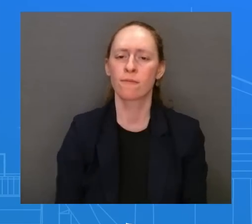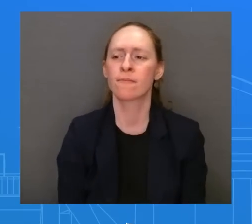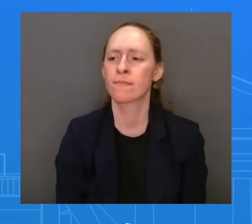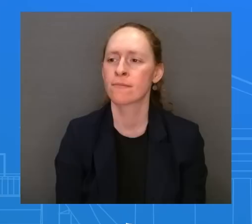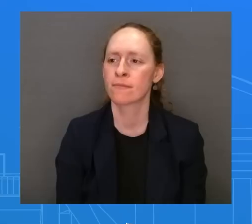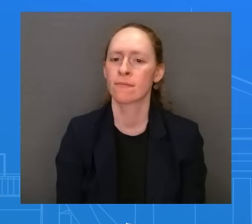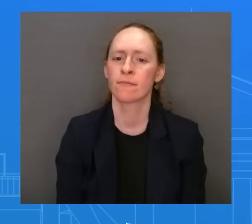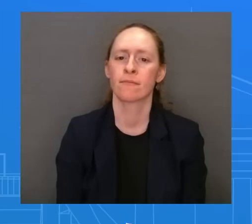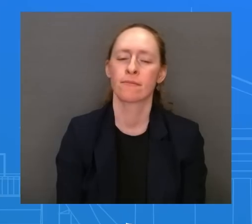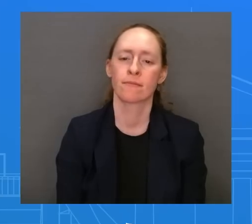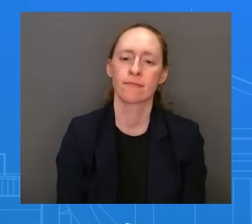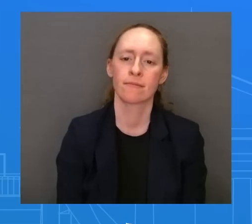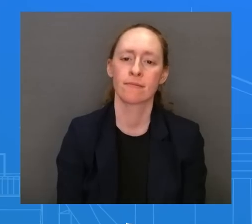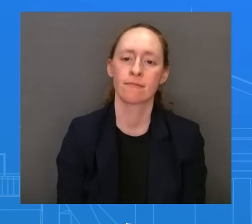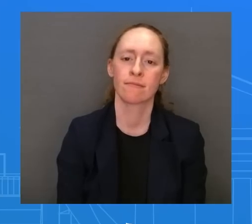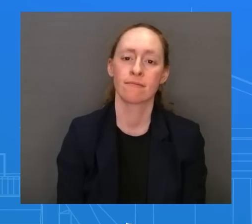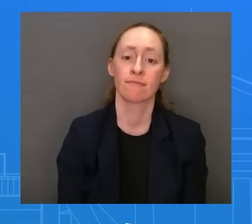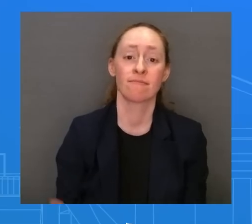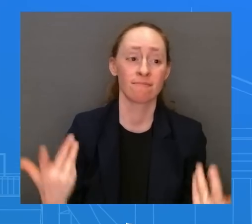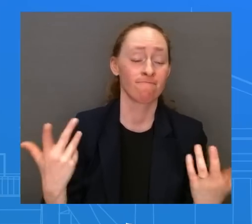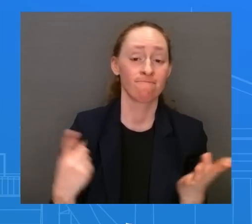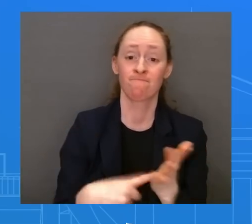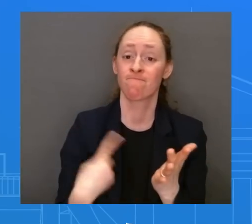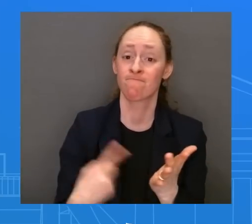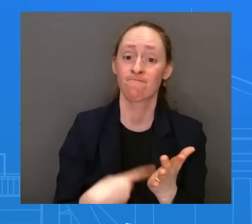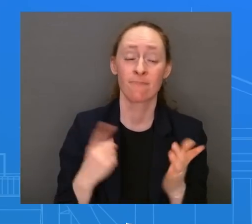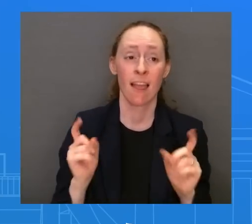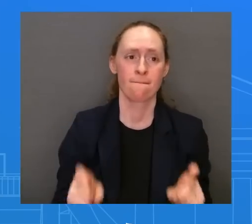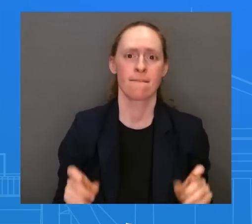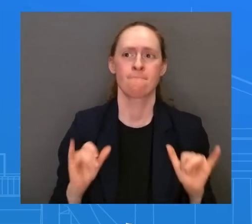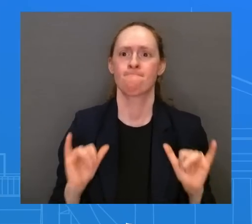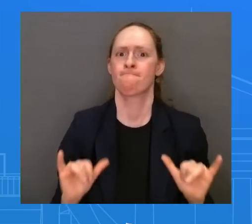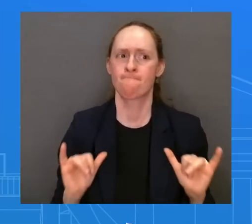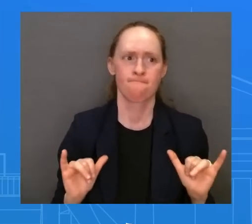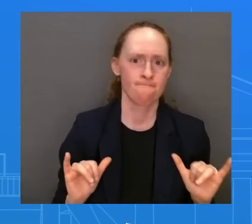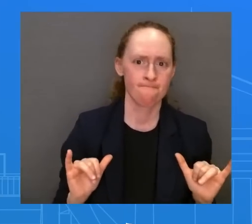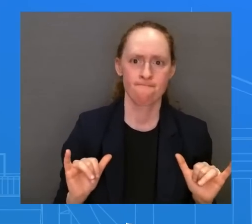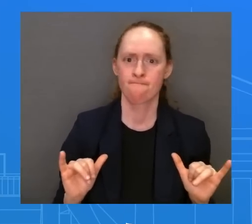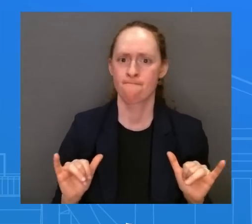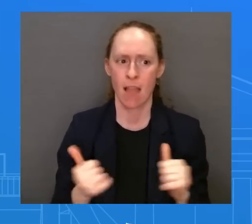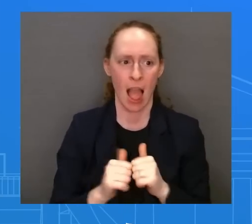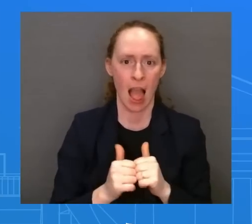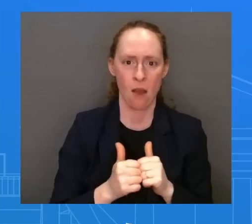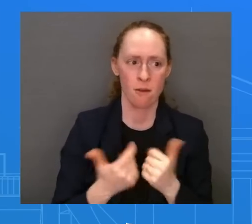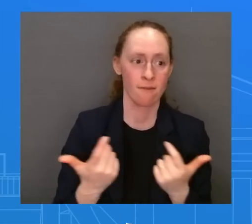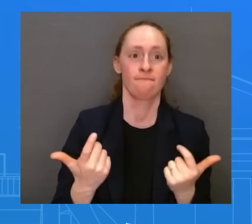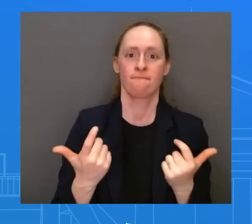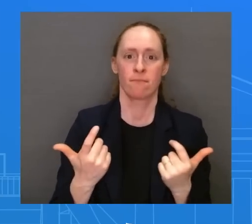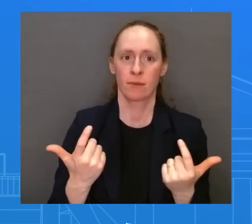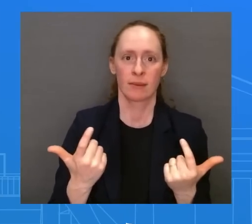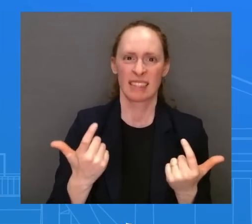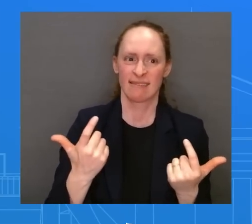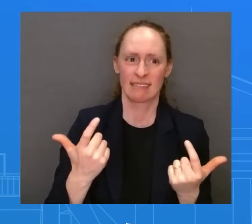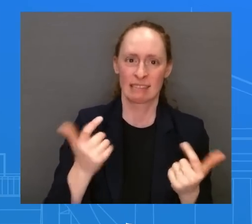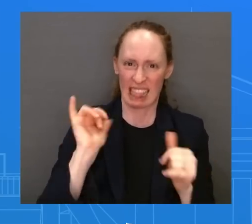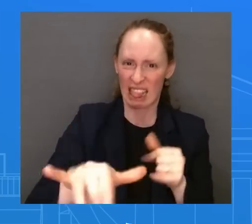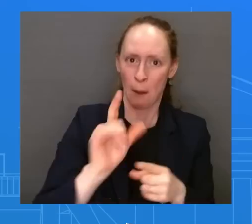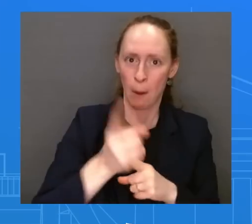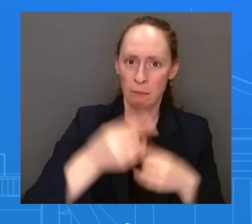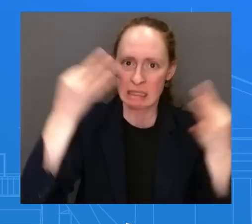before but it was very clearly what we call a Neo and non-combatant evacuation operation which was led by the military let me tell you something